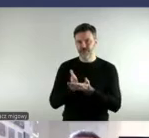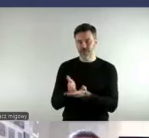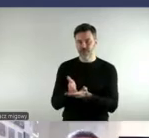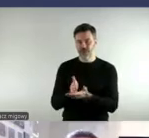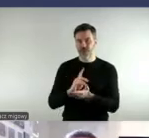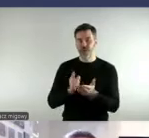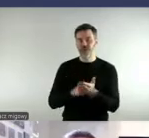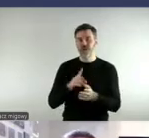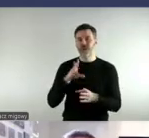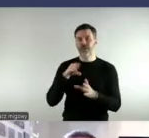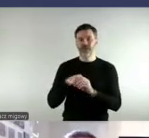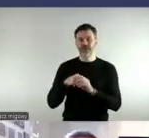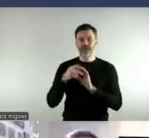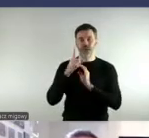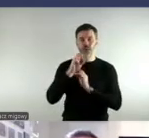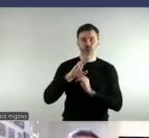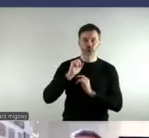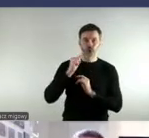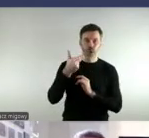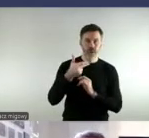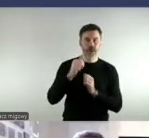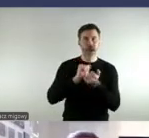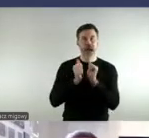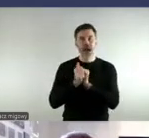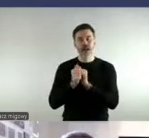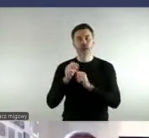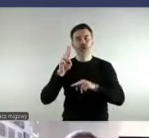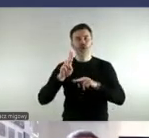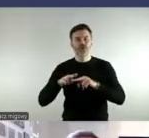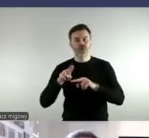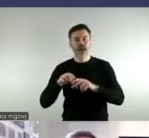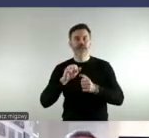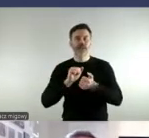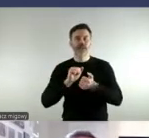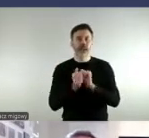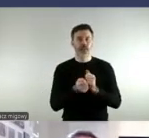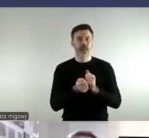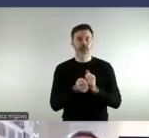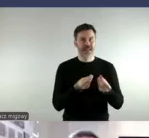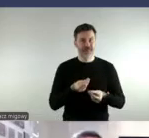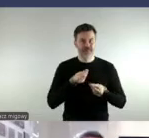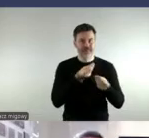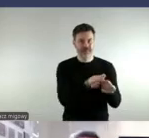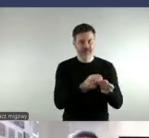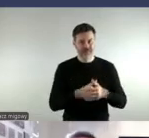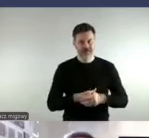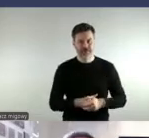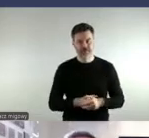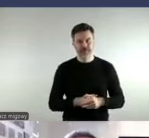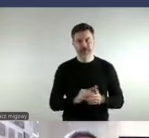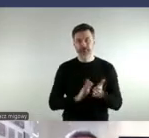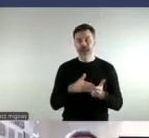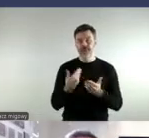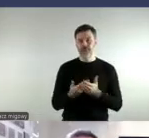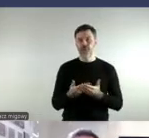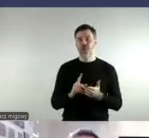między innymi udziału dronu, czy wspierania For example, when they need a drone or they need some other equipment, or even financial support, it's Tutaj possible macie or Państwo necessary. przykład tego,